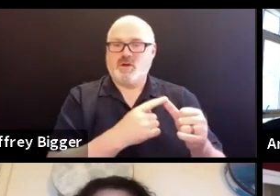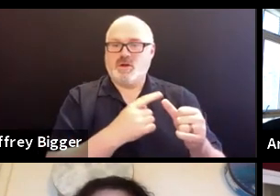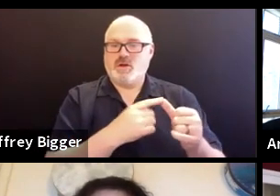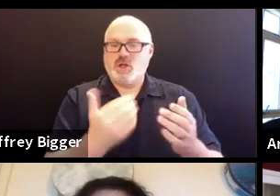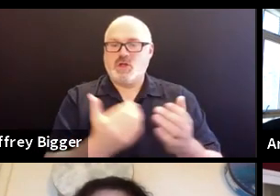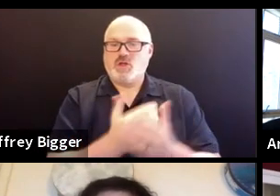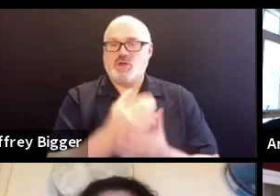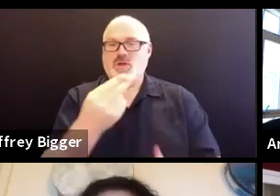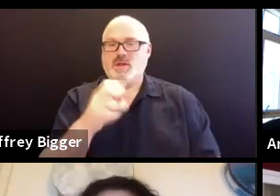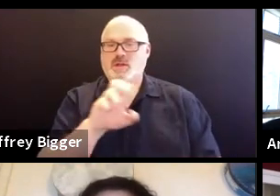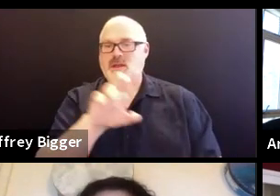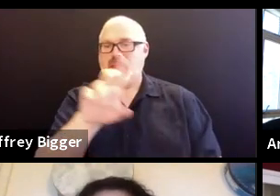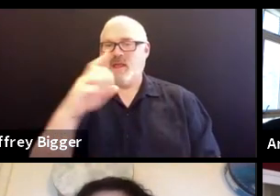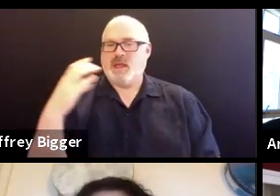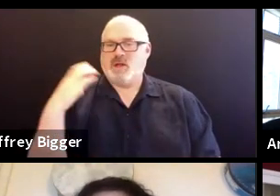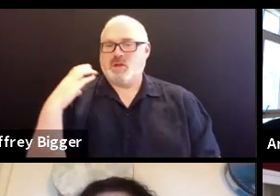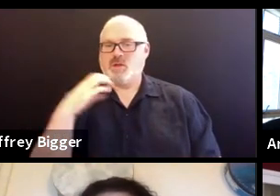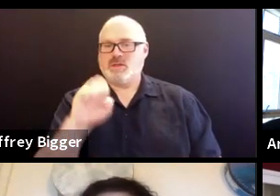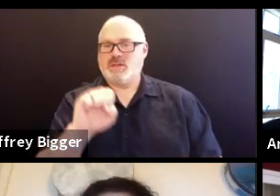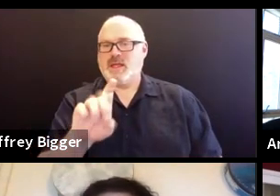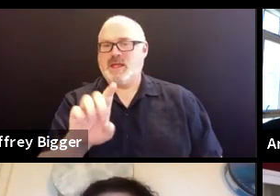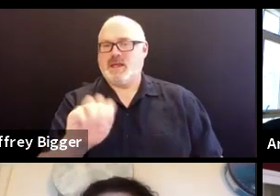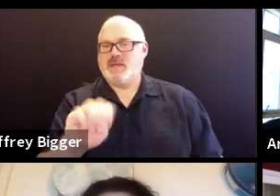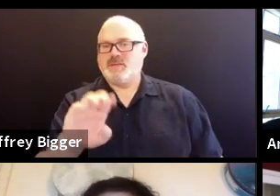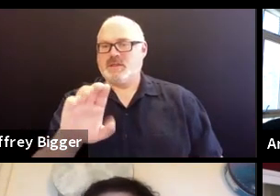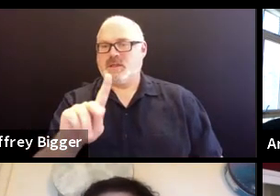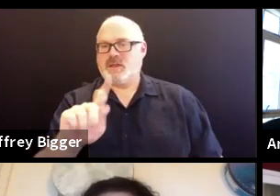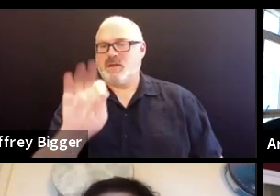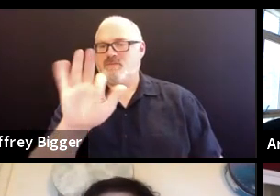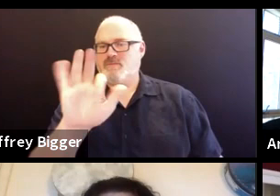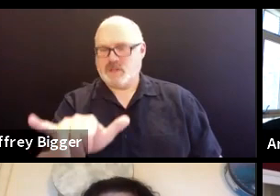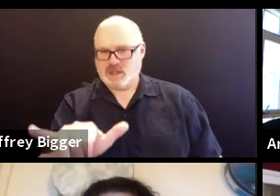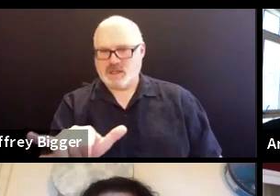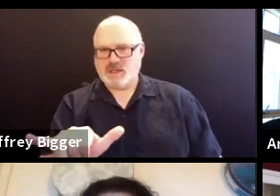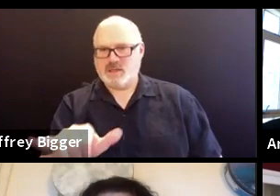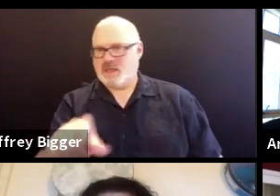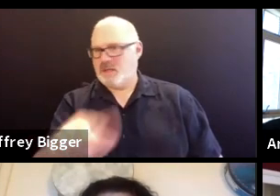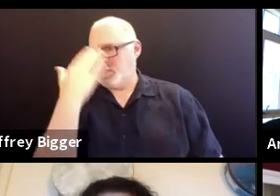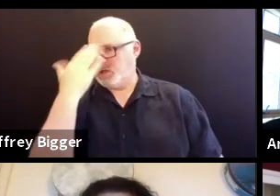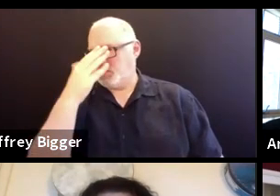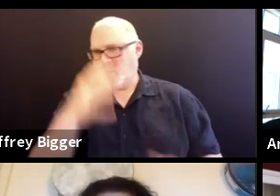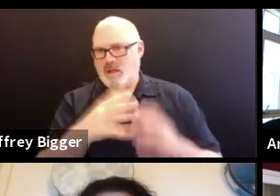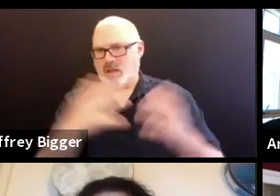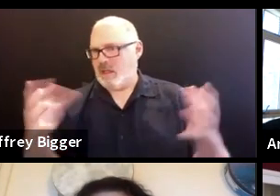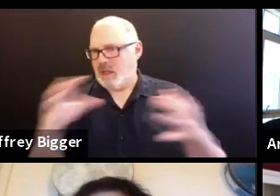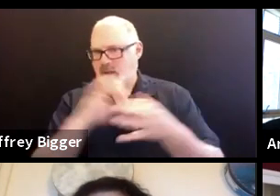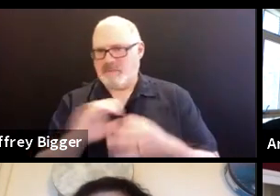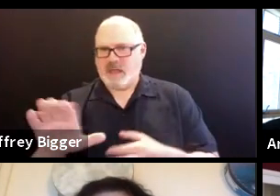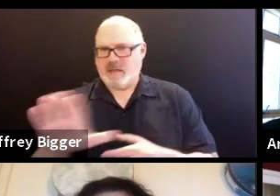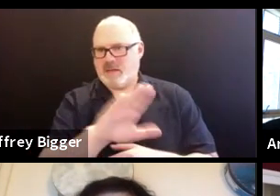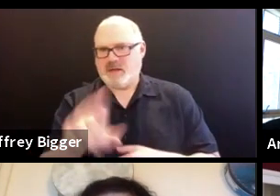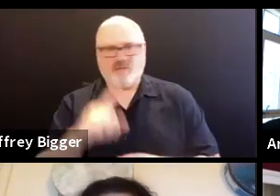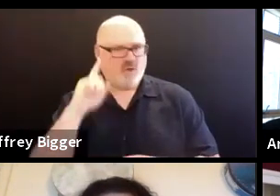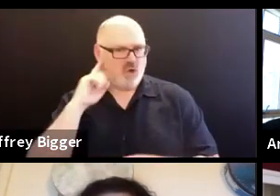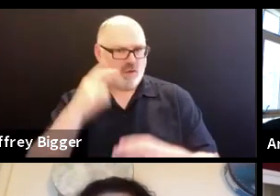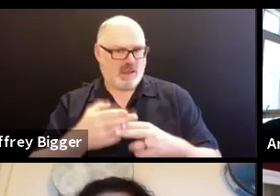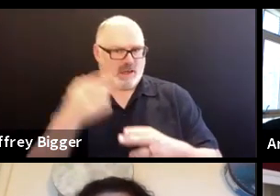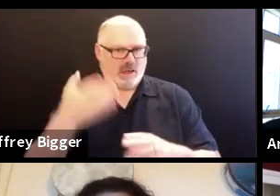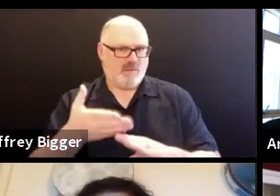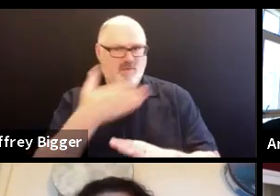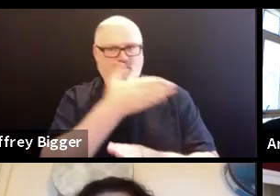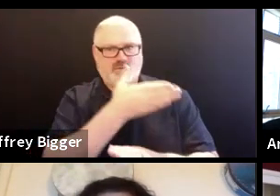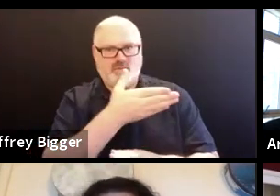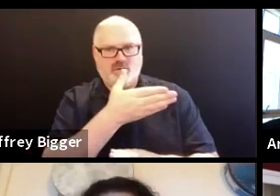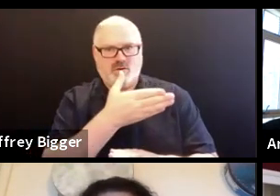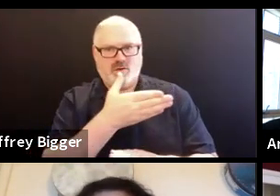head football coach, Ed McCaffrey. Since probably you don't know very much about him and have never heard of him, I give